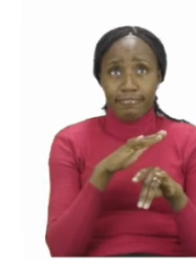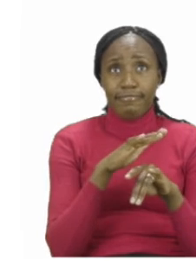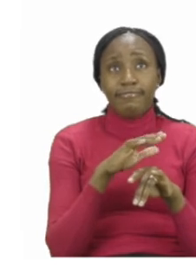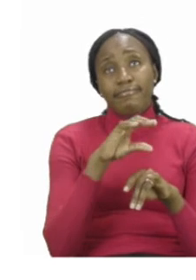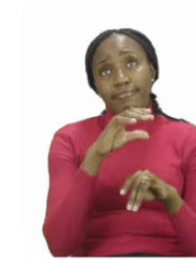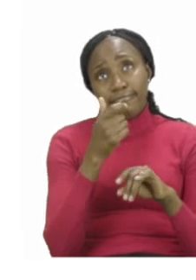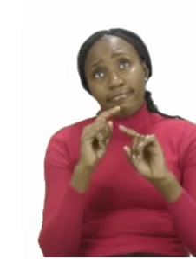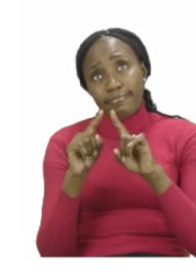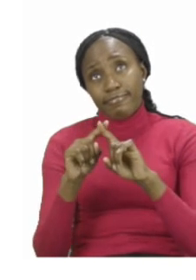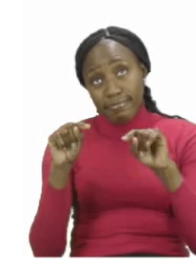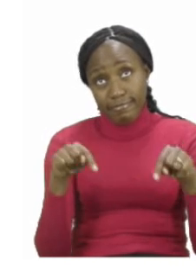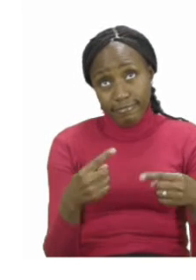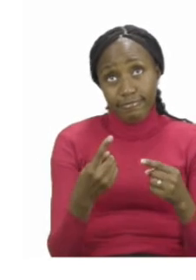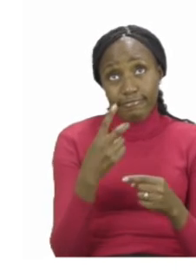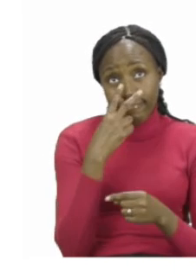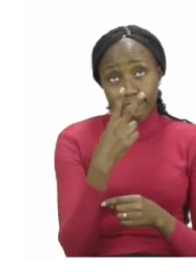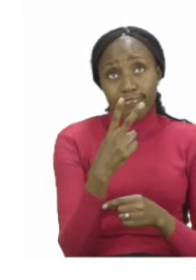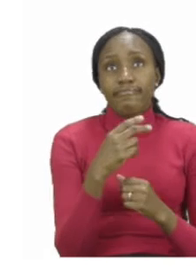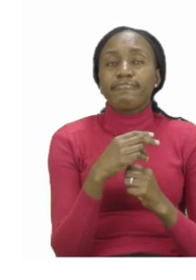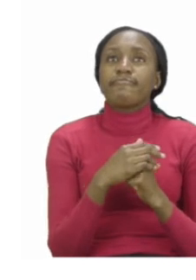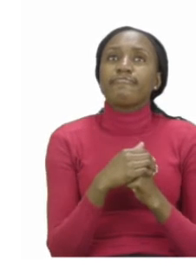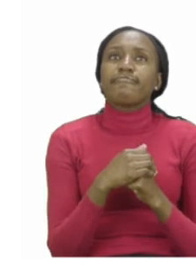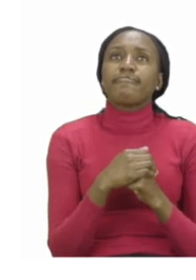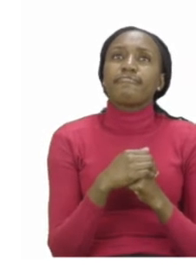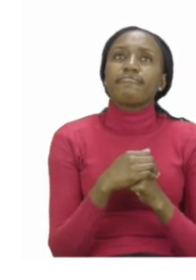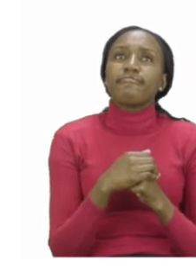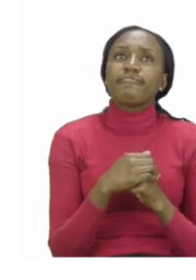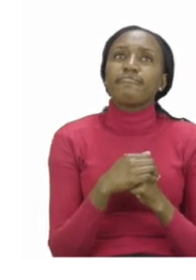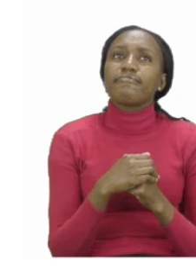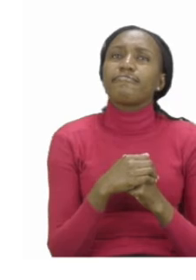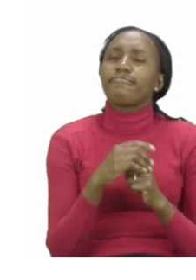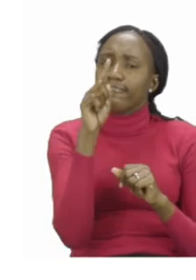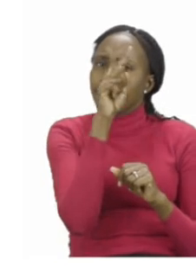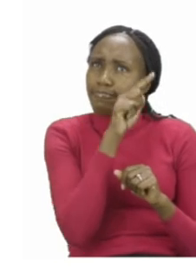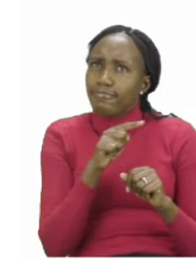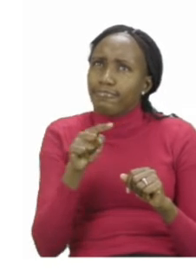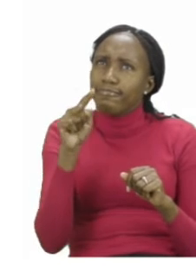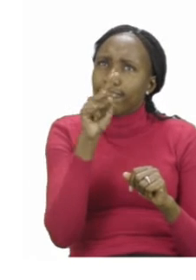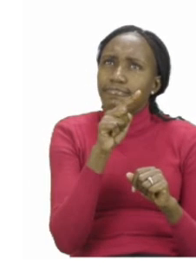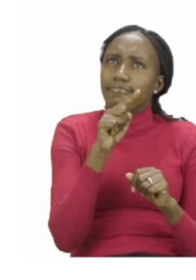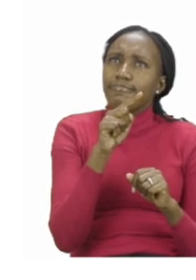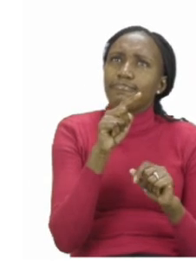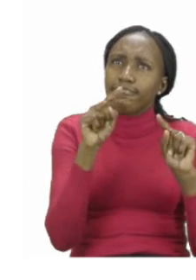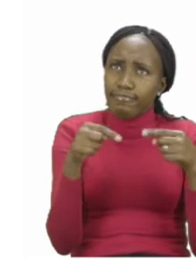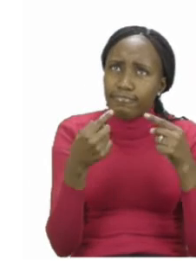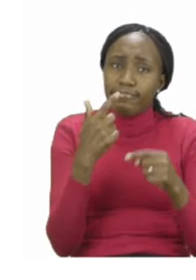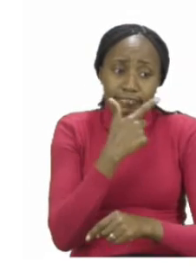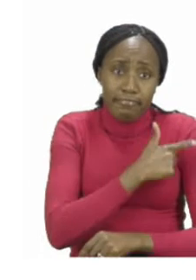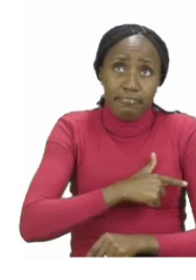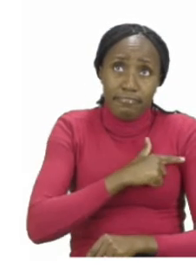different things. It says here you have to circle all living